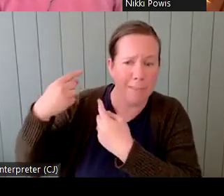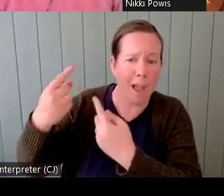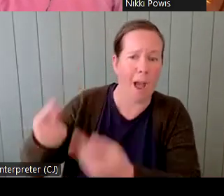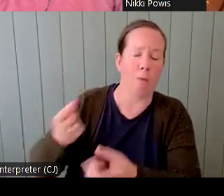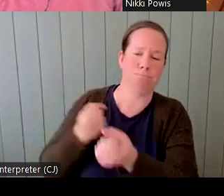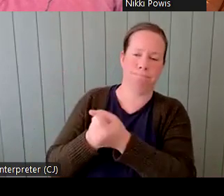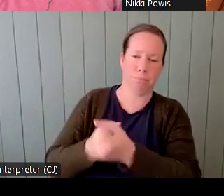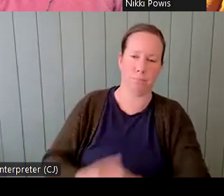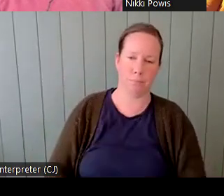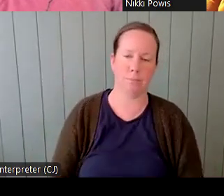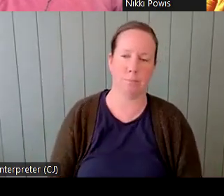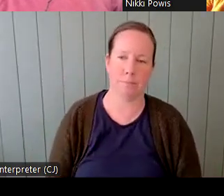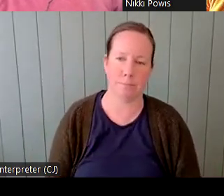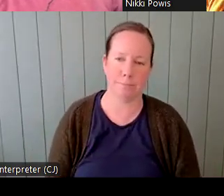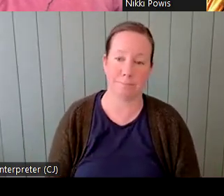So Nikki?